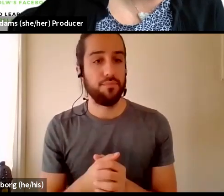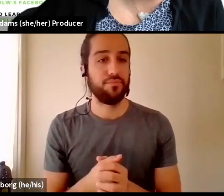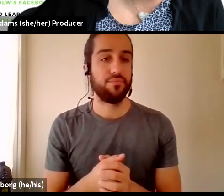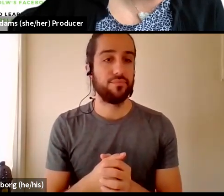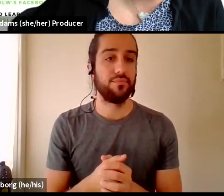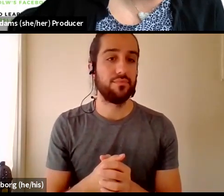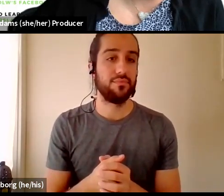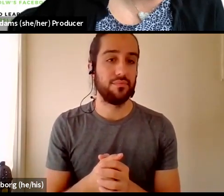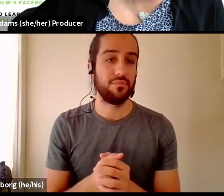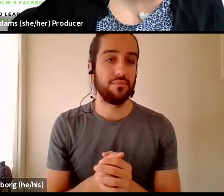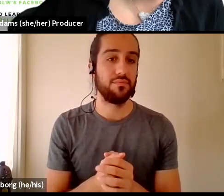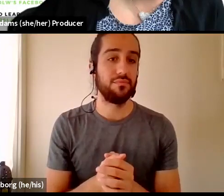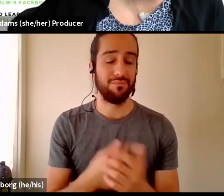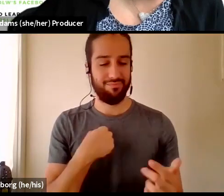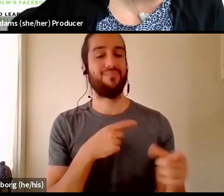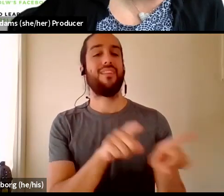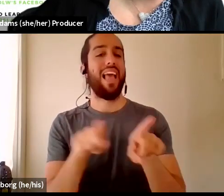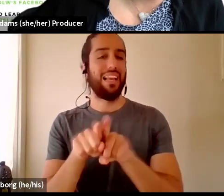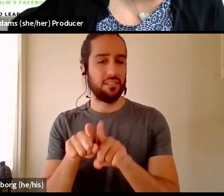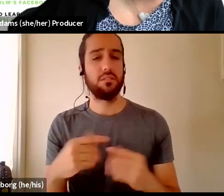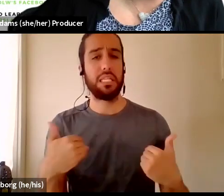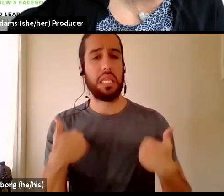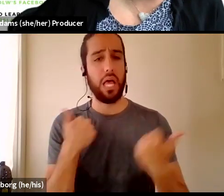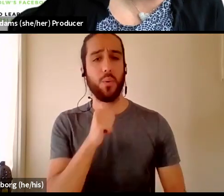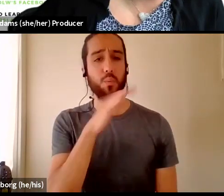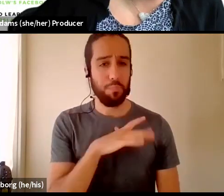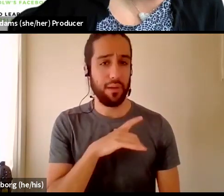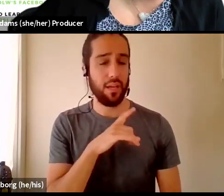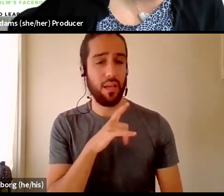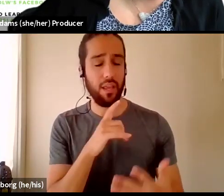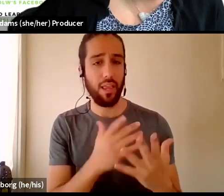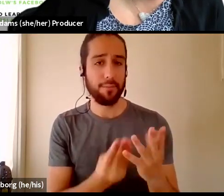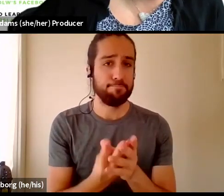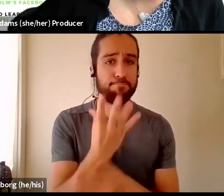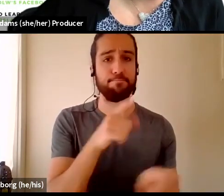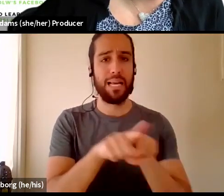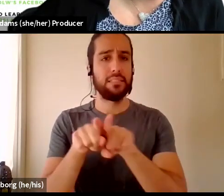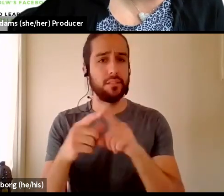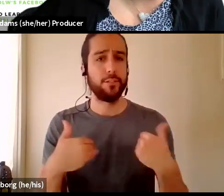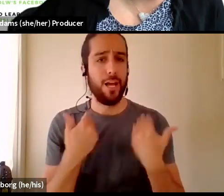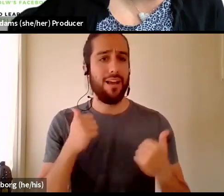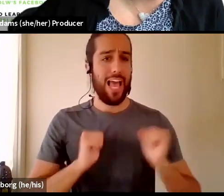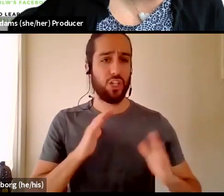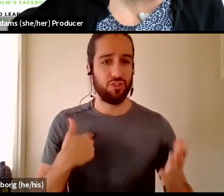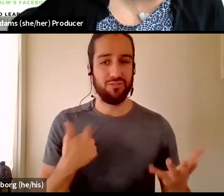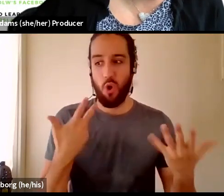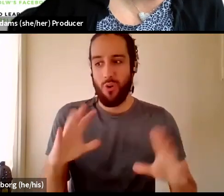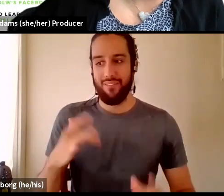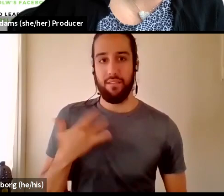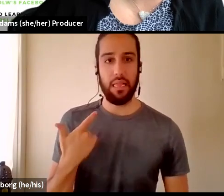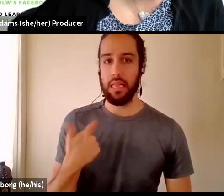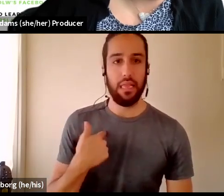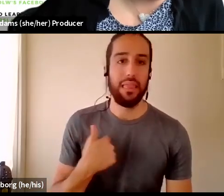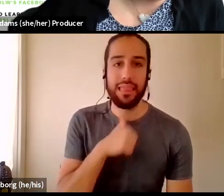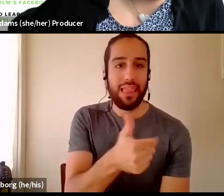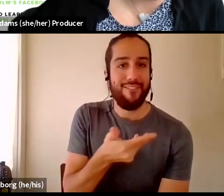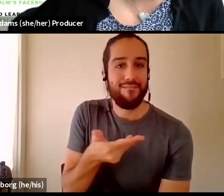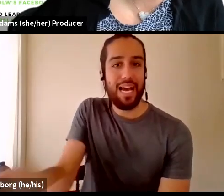young woman coming up as an actor, it was very confusing because I already didn't feel I was invited to the party. And then to